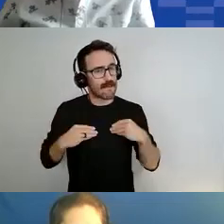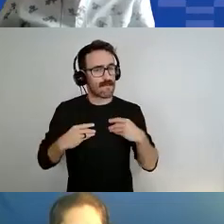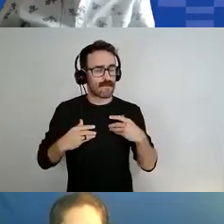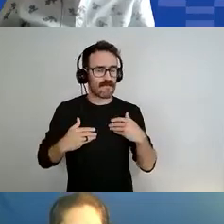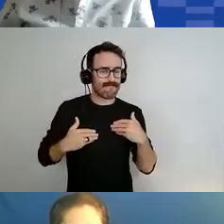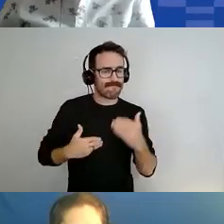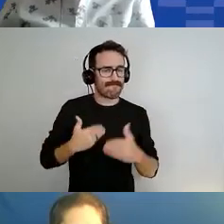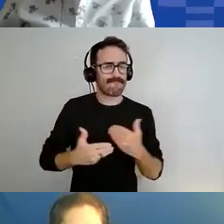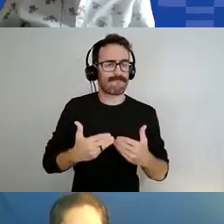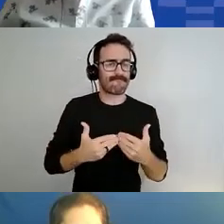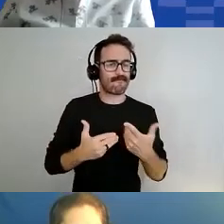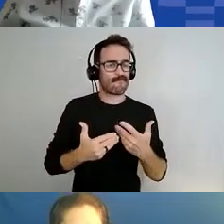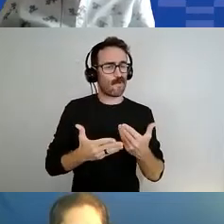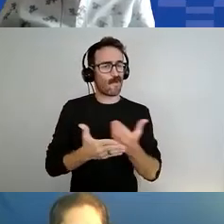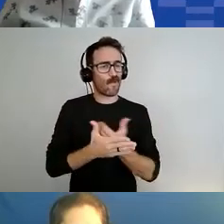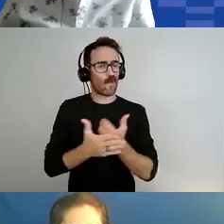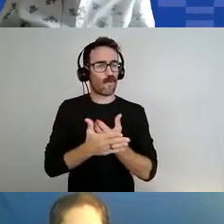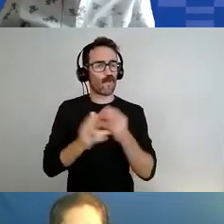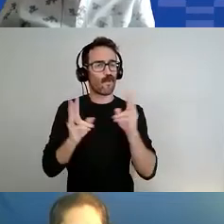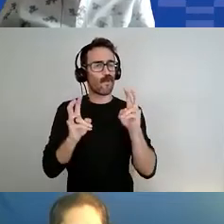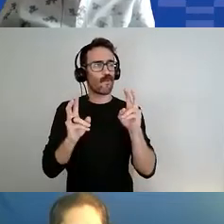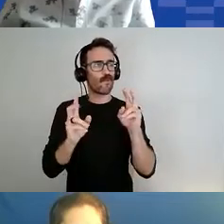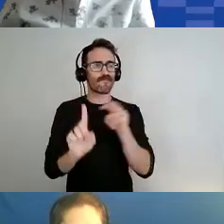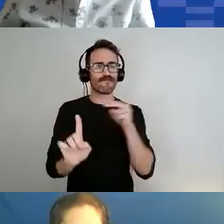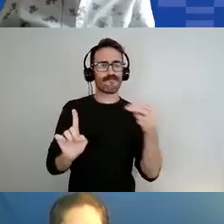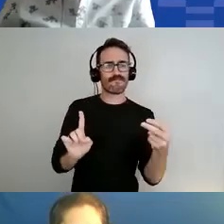as it kind of takes on a new or different form.